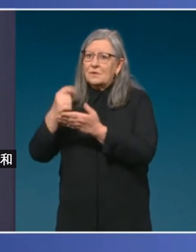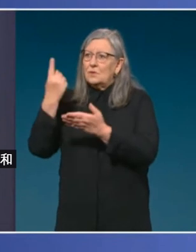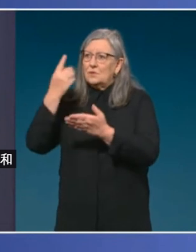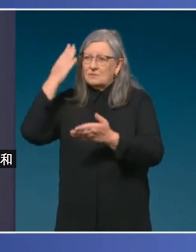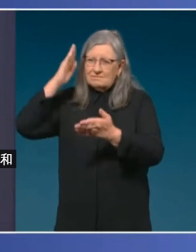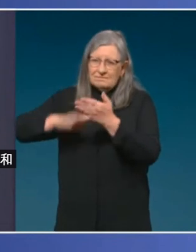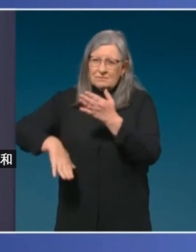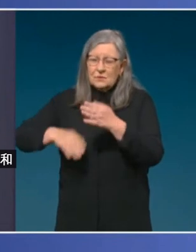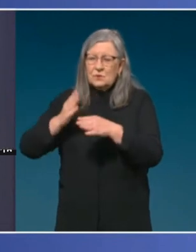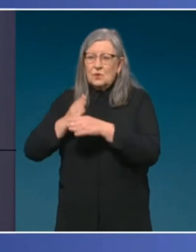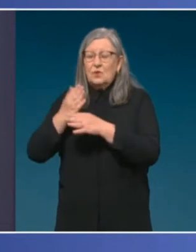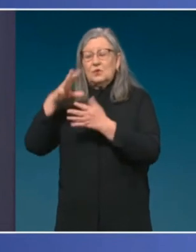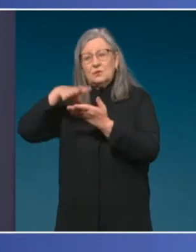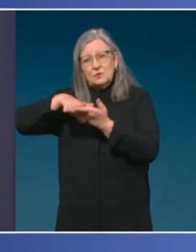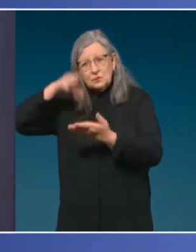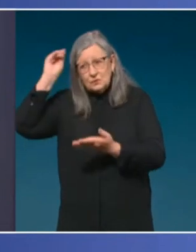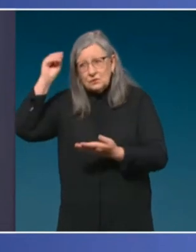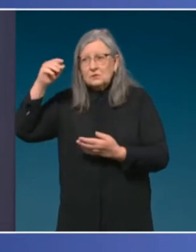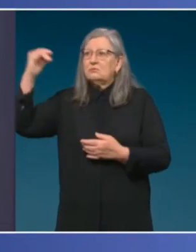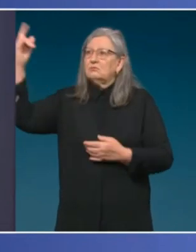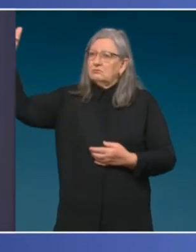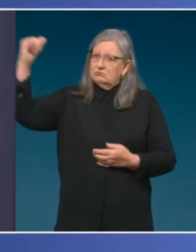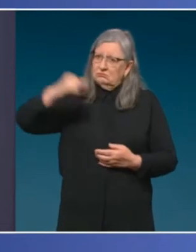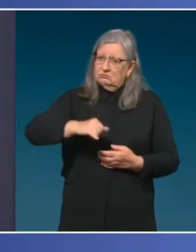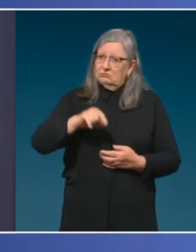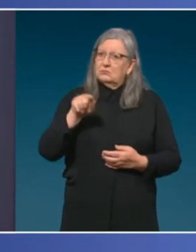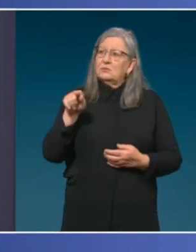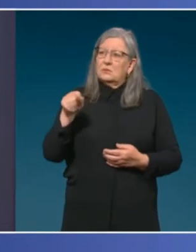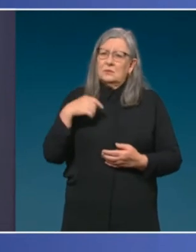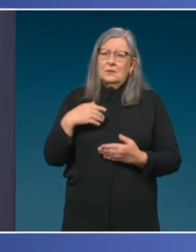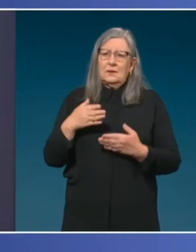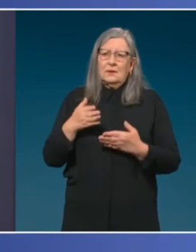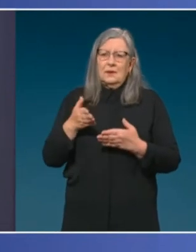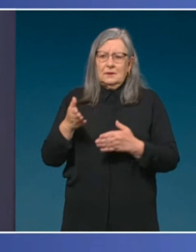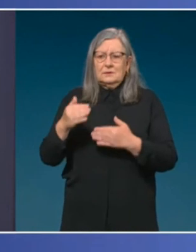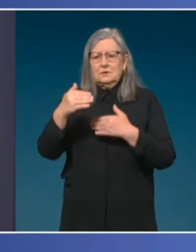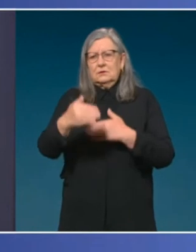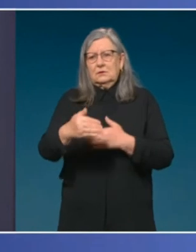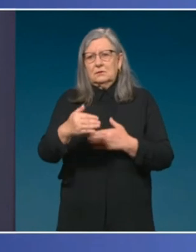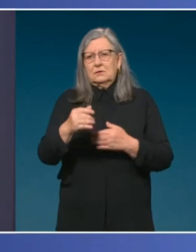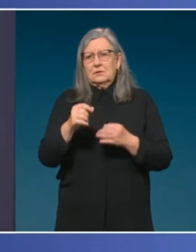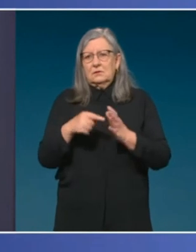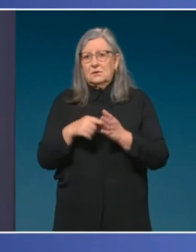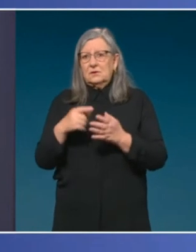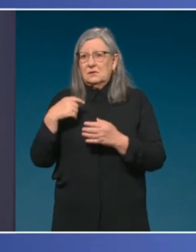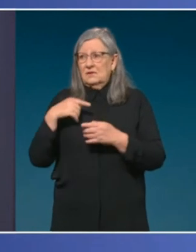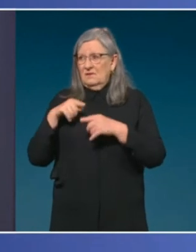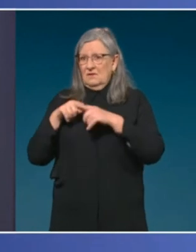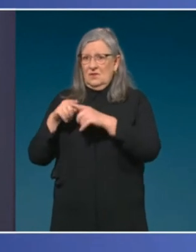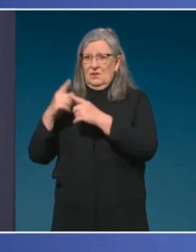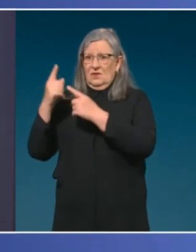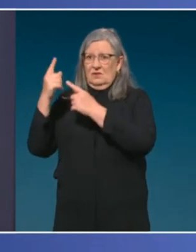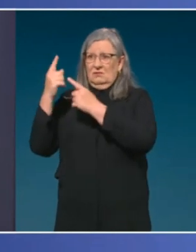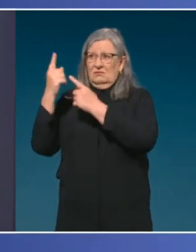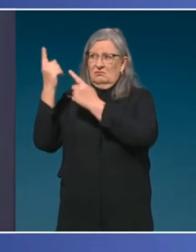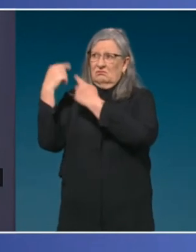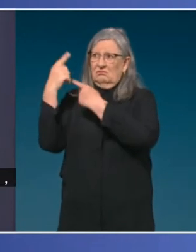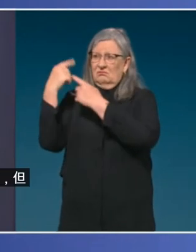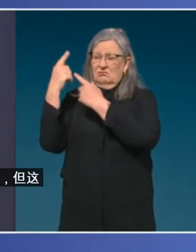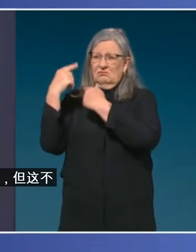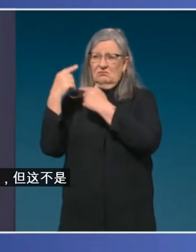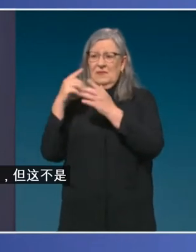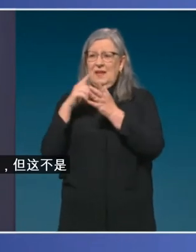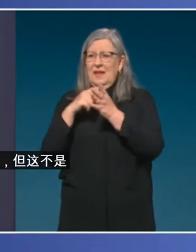bubbles, and then we'll continue to follow the medical advice, and when we believe that that's safe, we would look at the question of